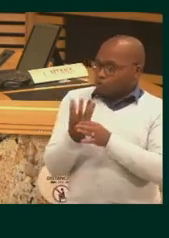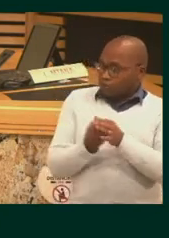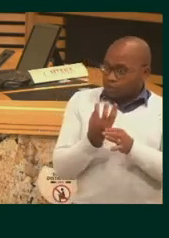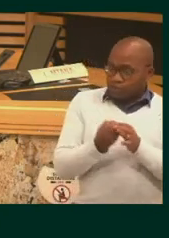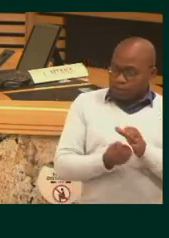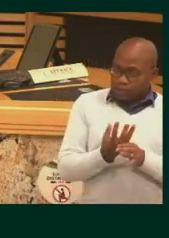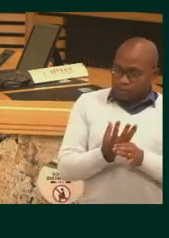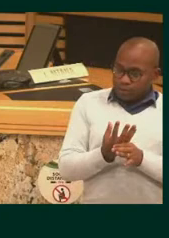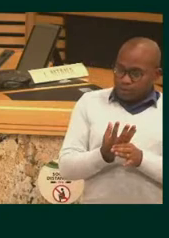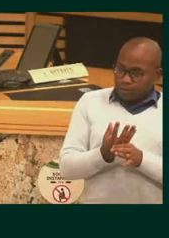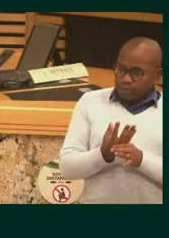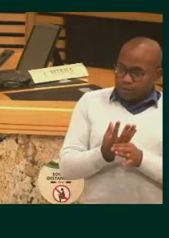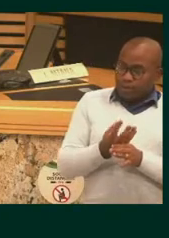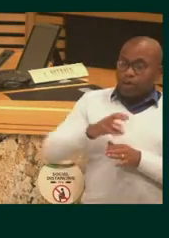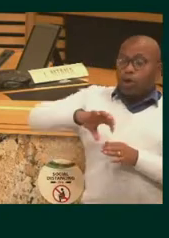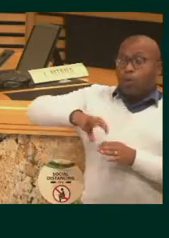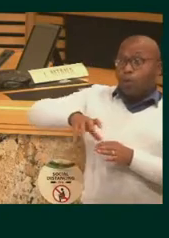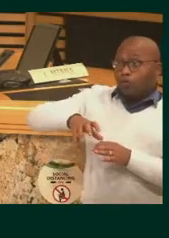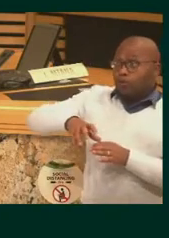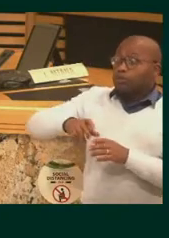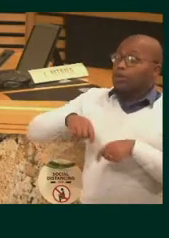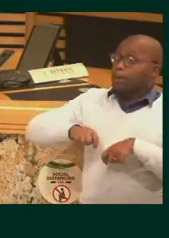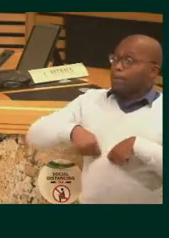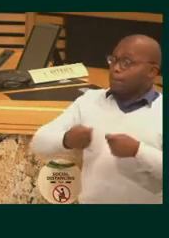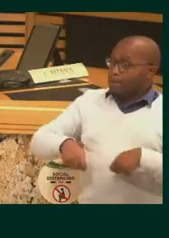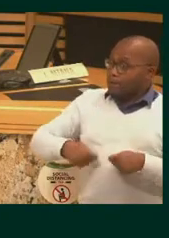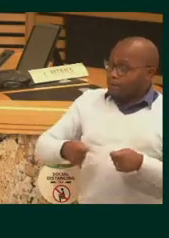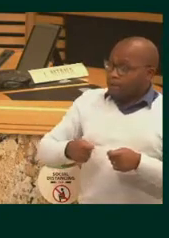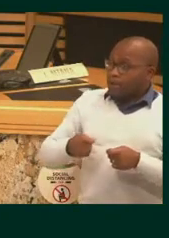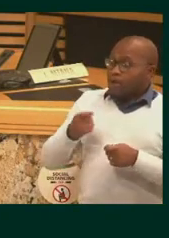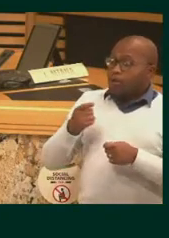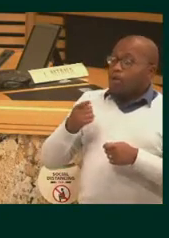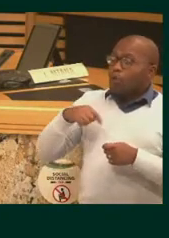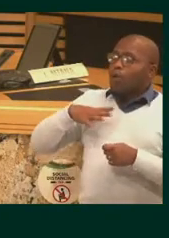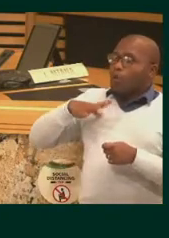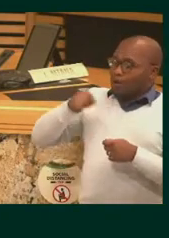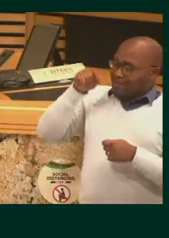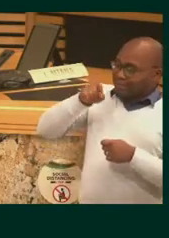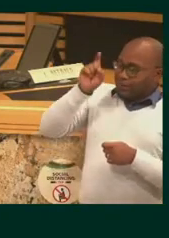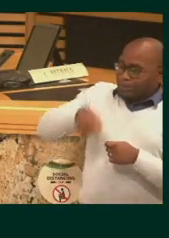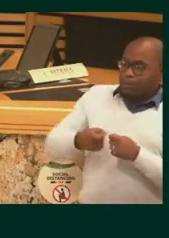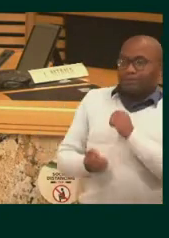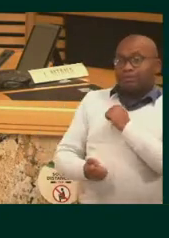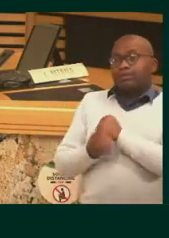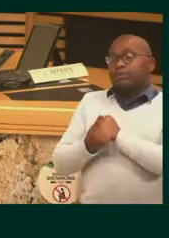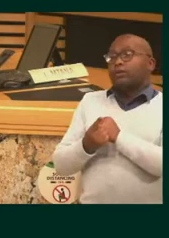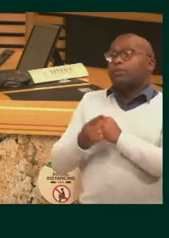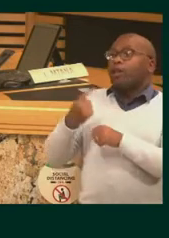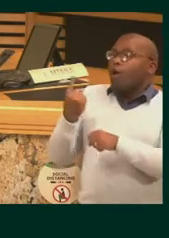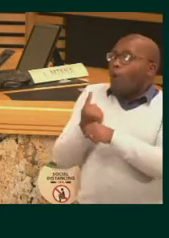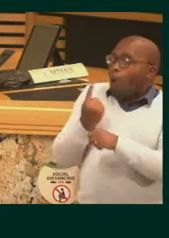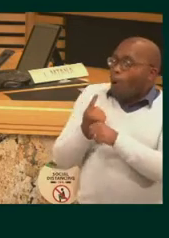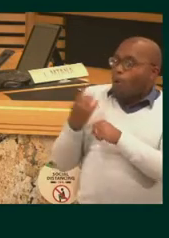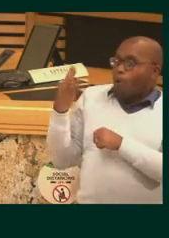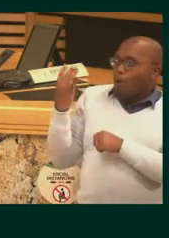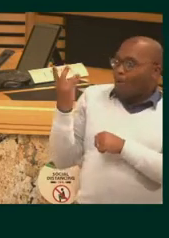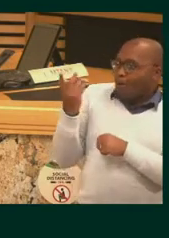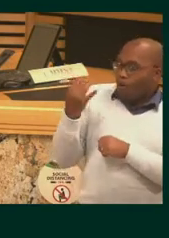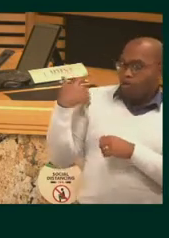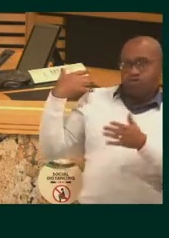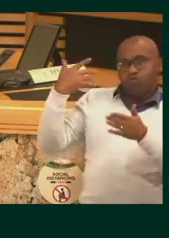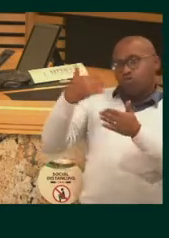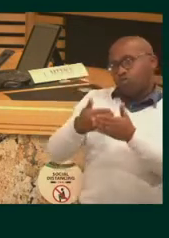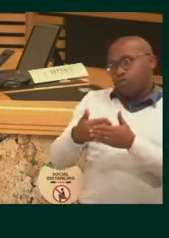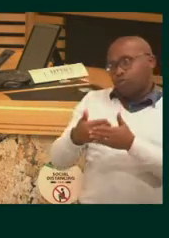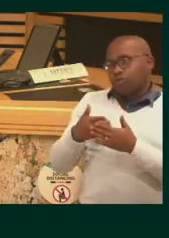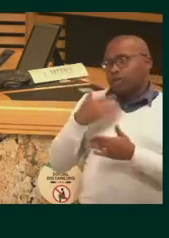preferential procurement that government is advocating should be the order of the day so that farmers can have access to markets for their products thank you very much